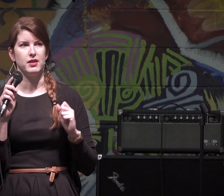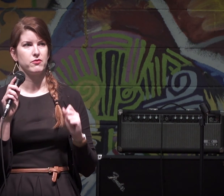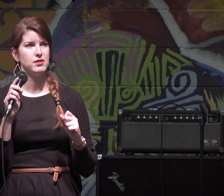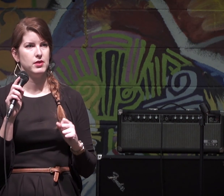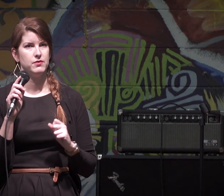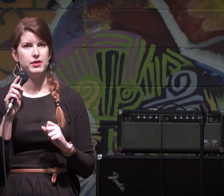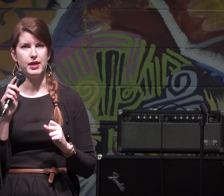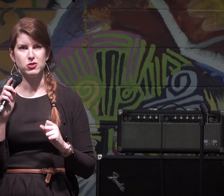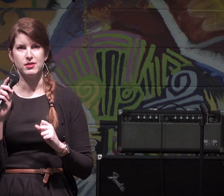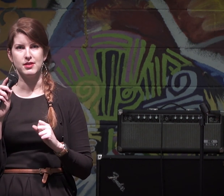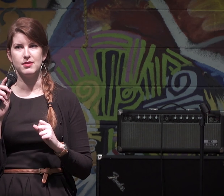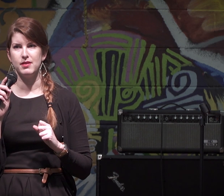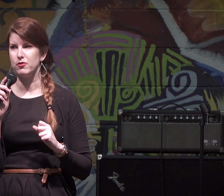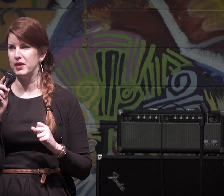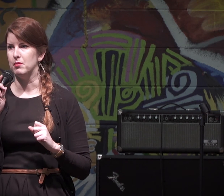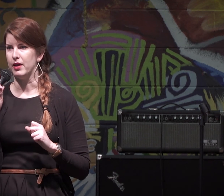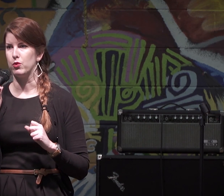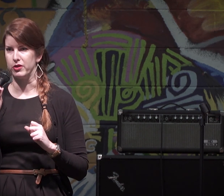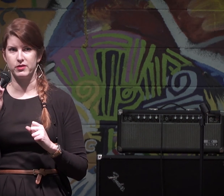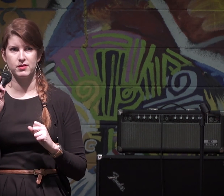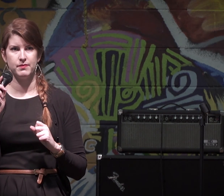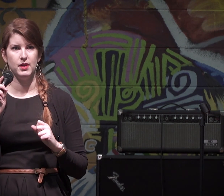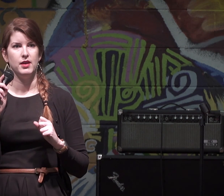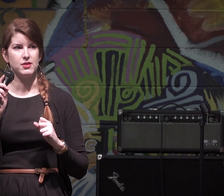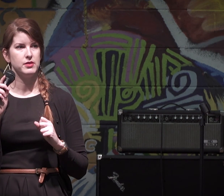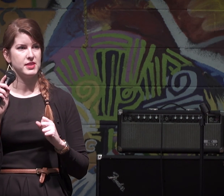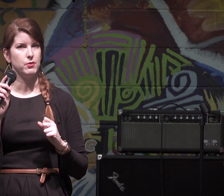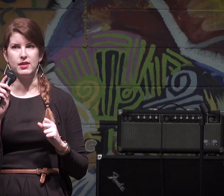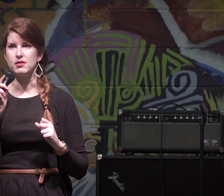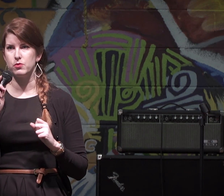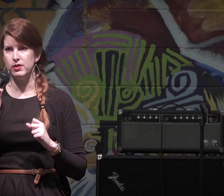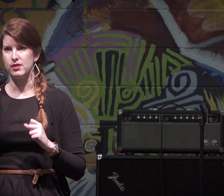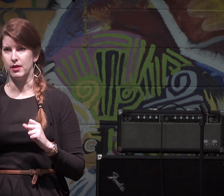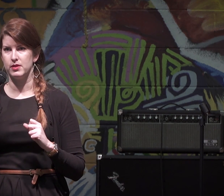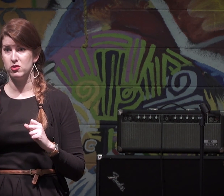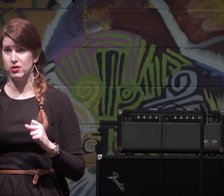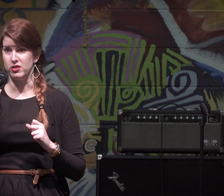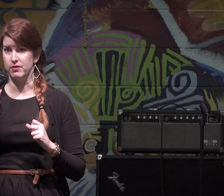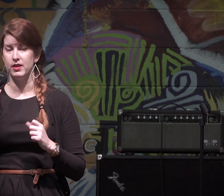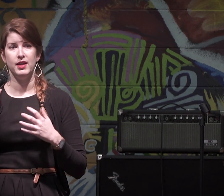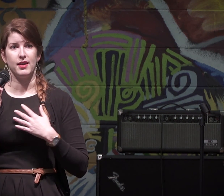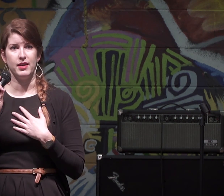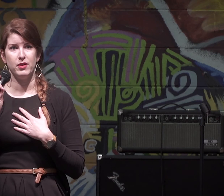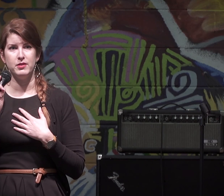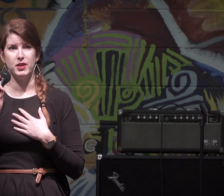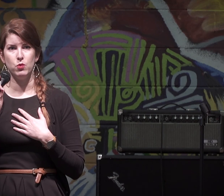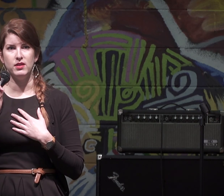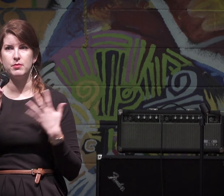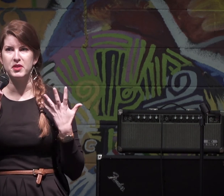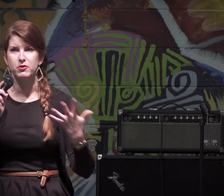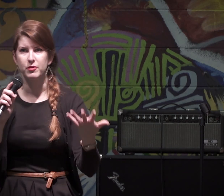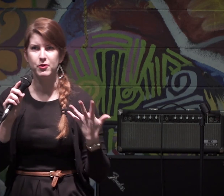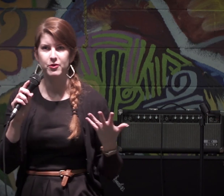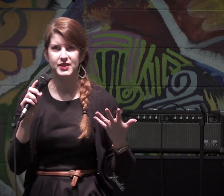dawned on me the reason why I was feeling anxious is it's never been my words. It's always been someone else's words that I was in charge of. And I never had to be the